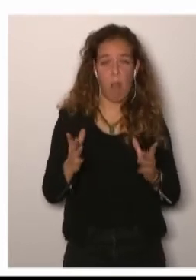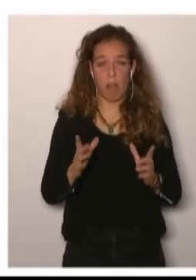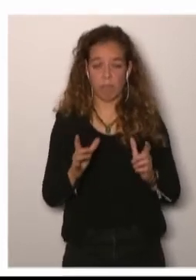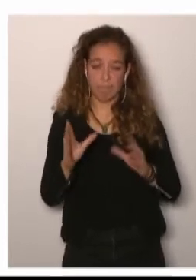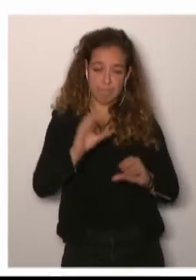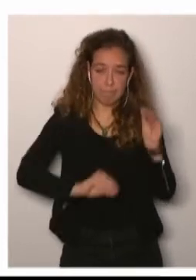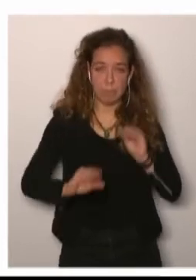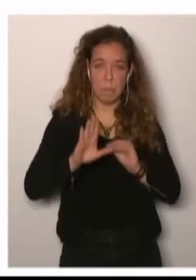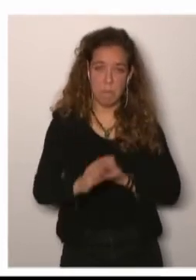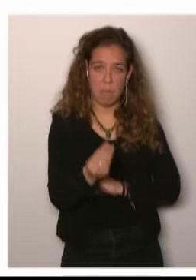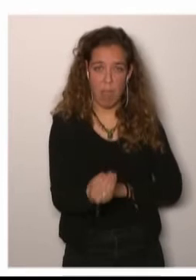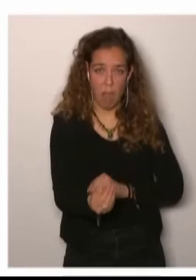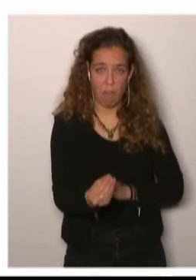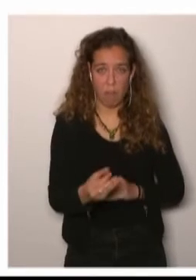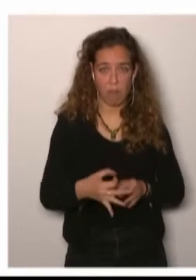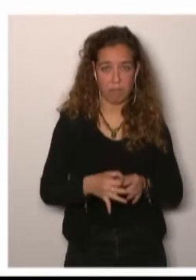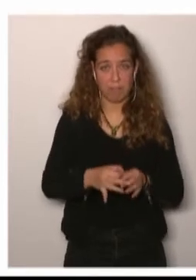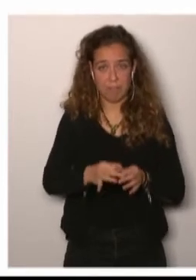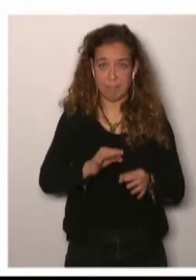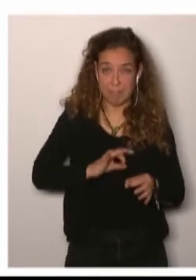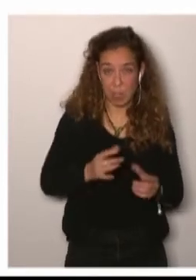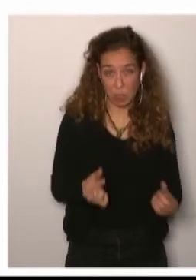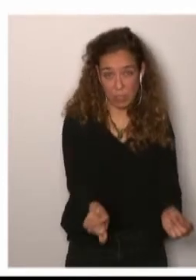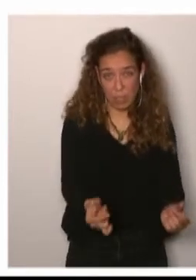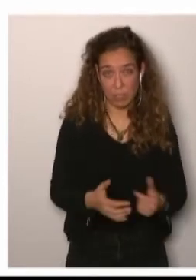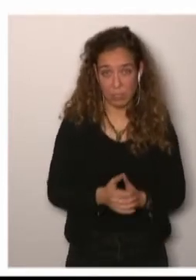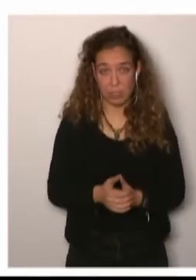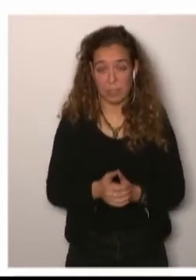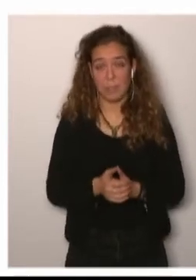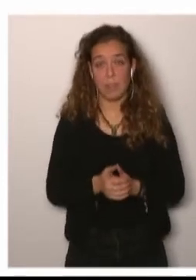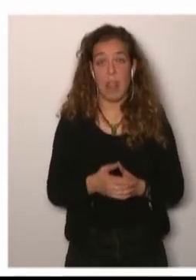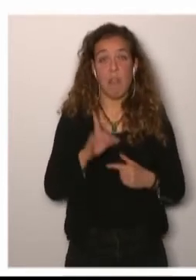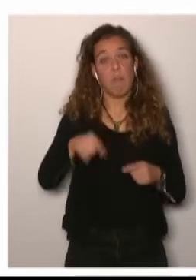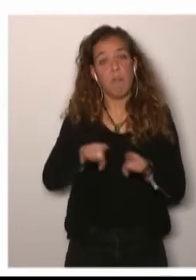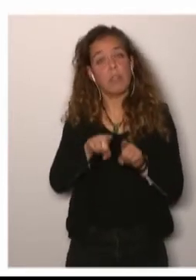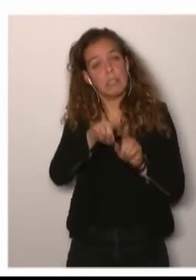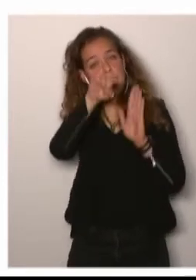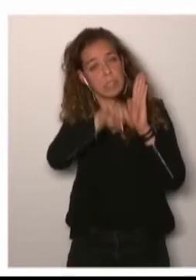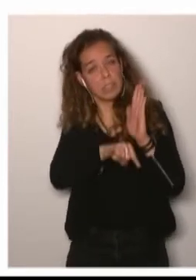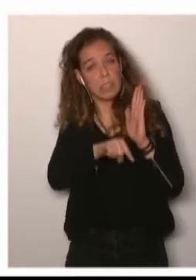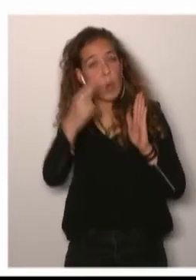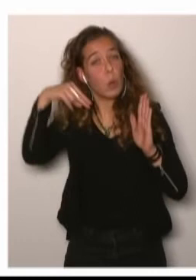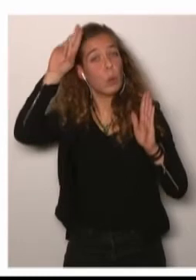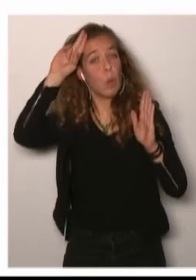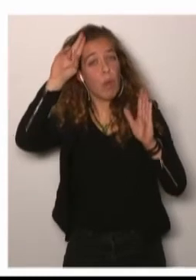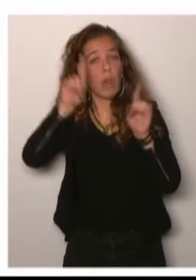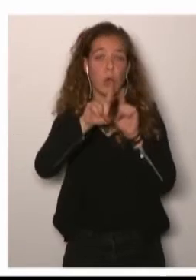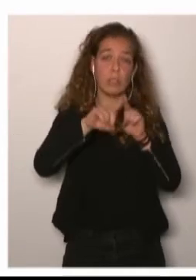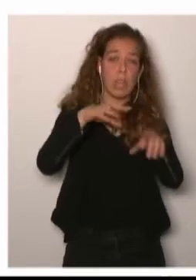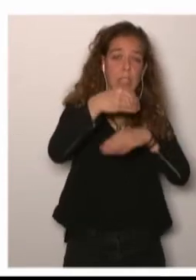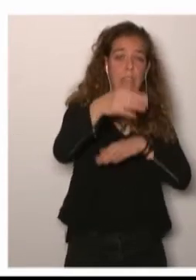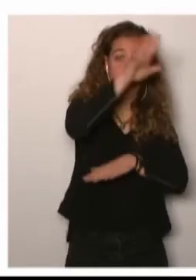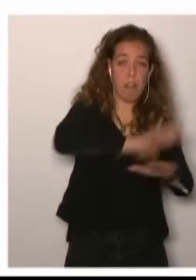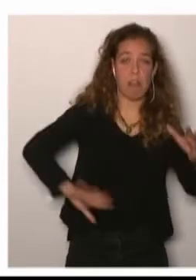pediatric oncology drug development is conducted within Europe and globally. And this is something, you know, we address through